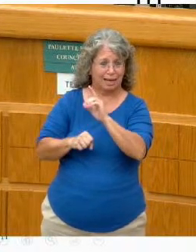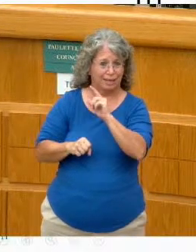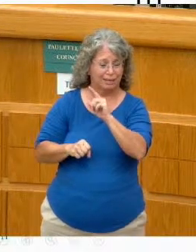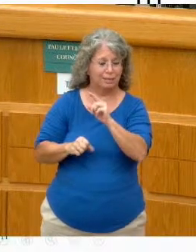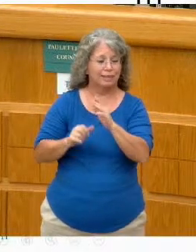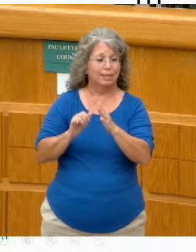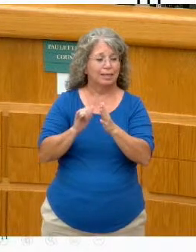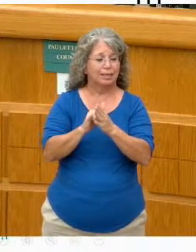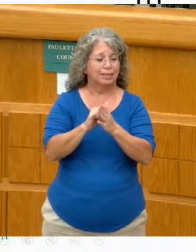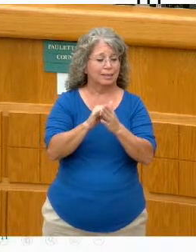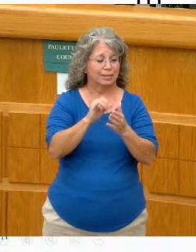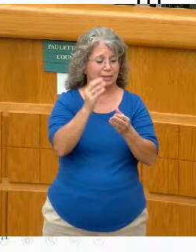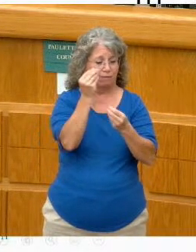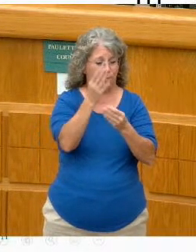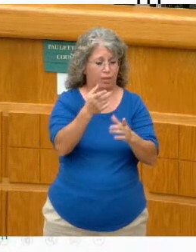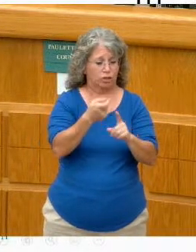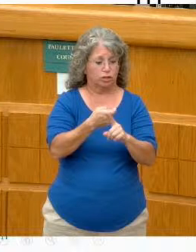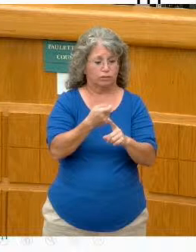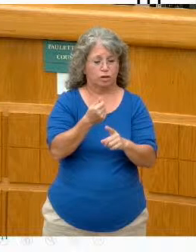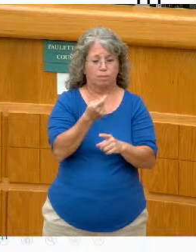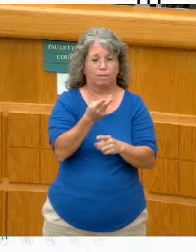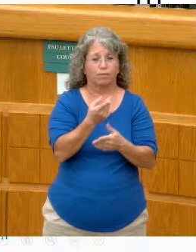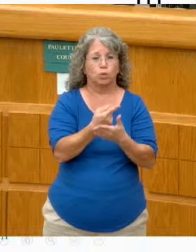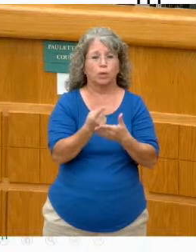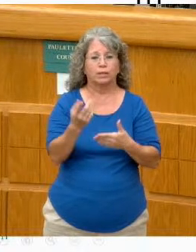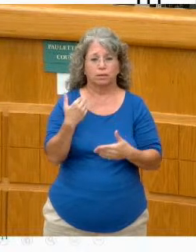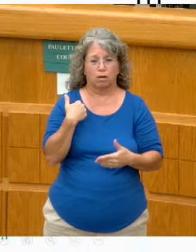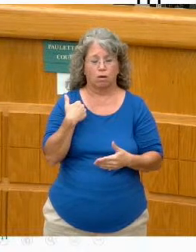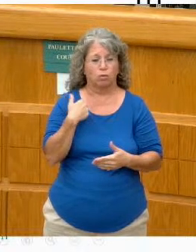weeks ago, not from today.